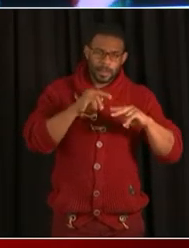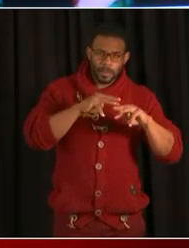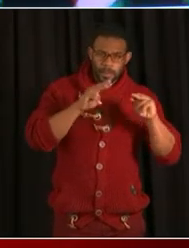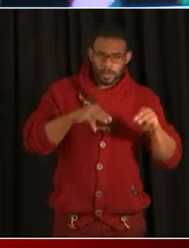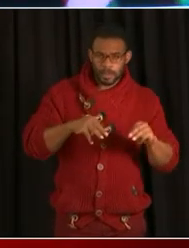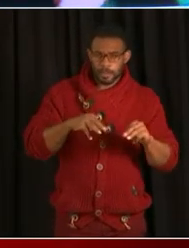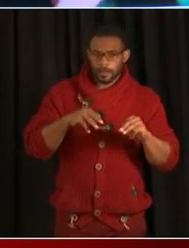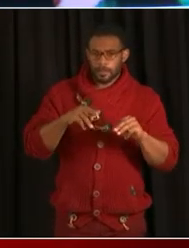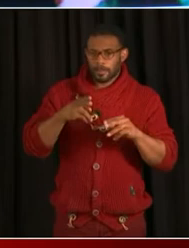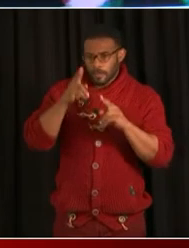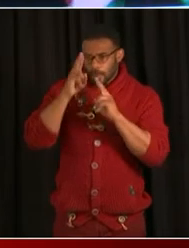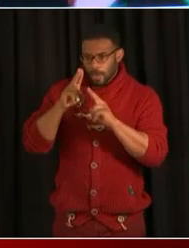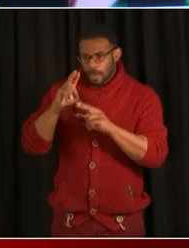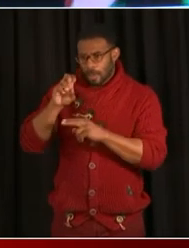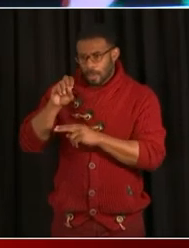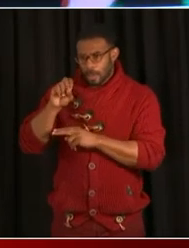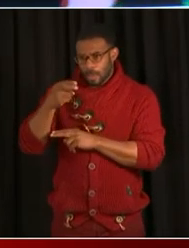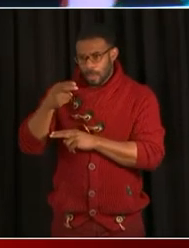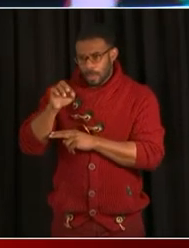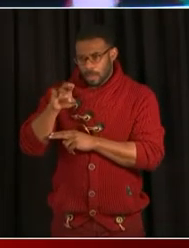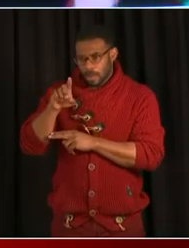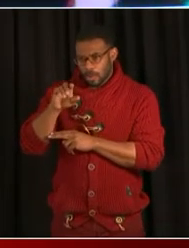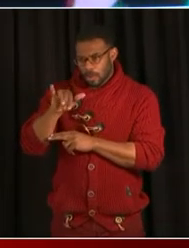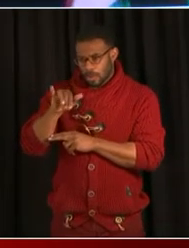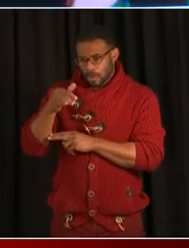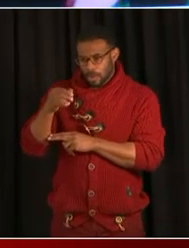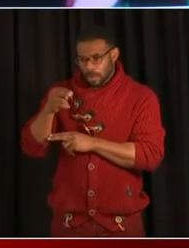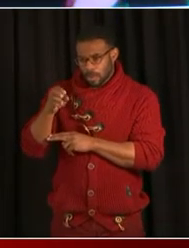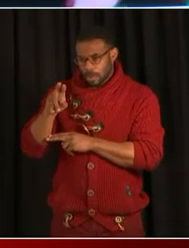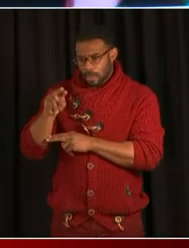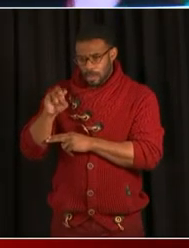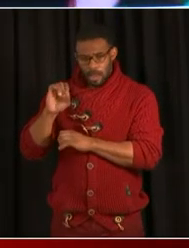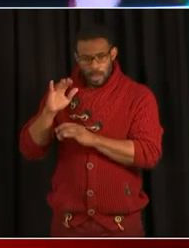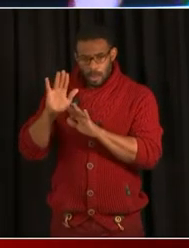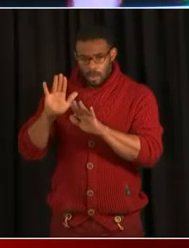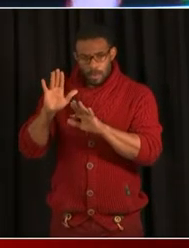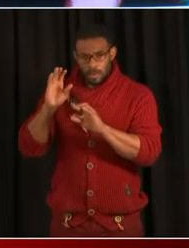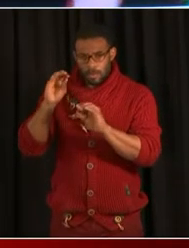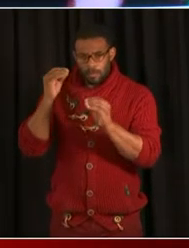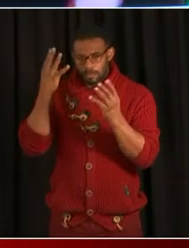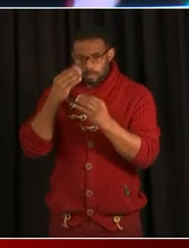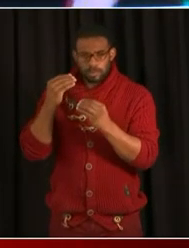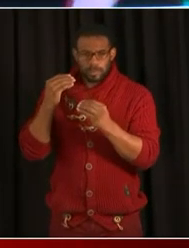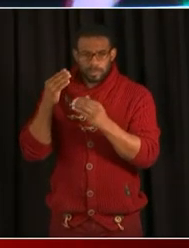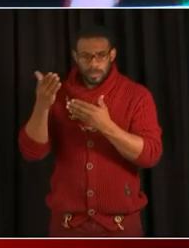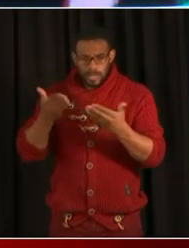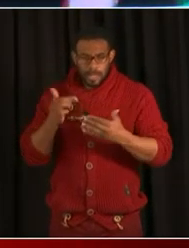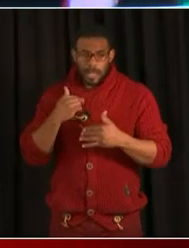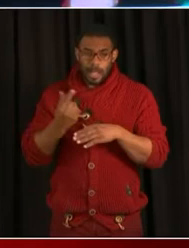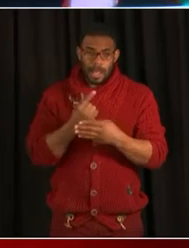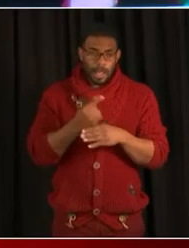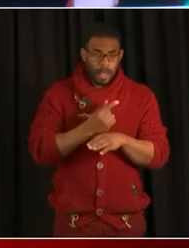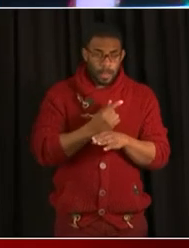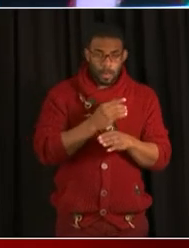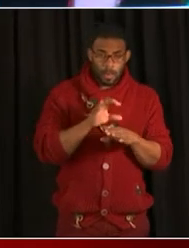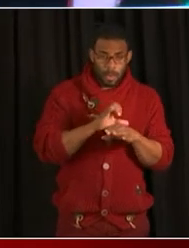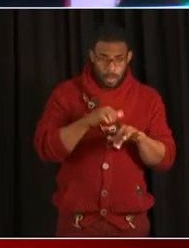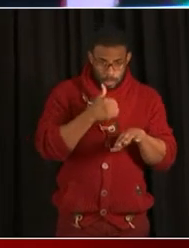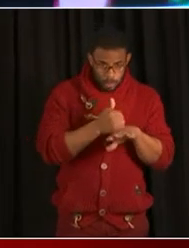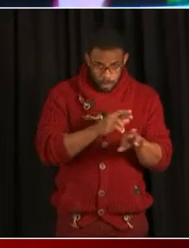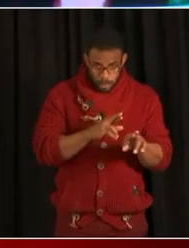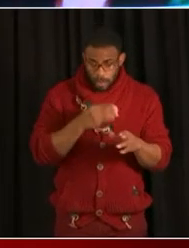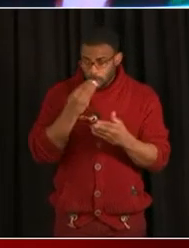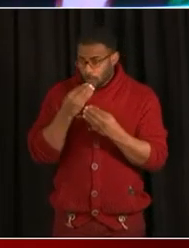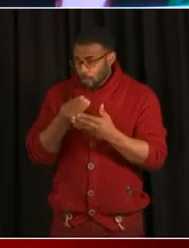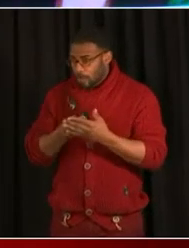Museum, honoring Sheila Johnson, and with all sorts of fabulous guests, and our gospel choir was queued up, the food